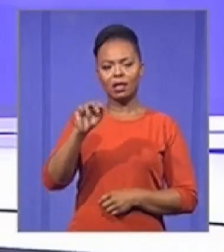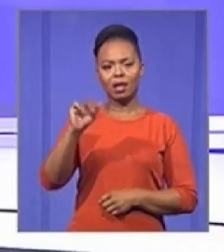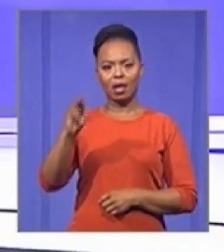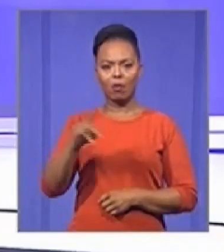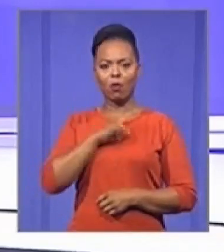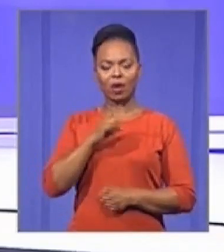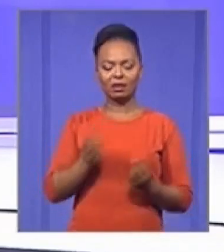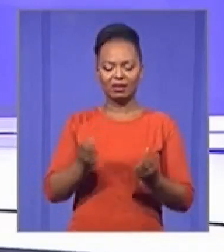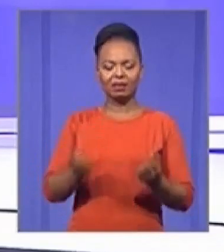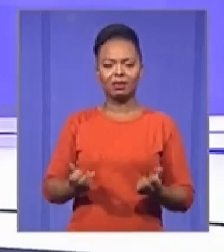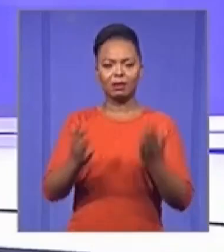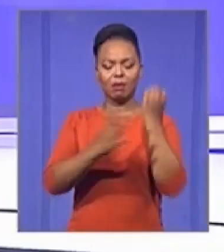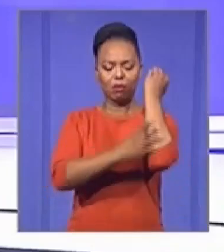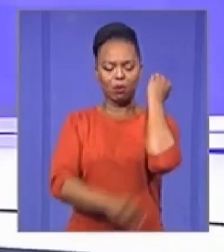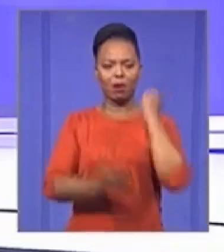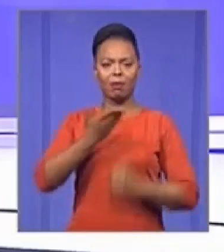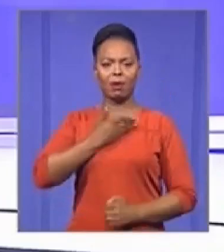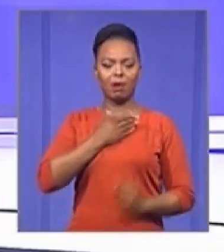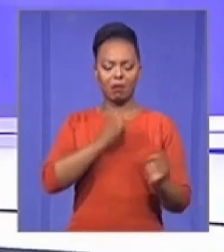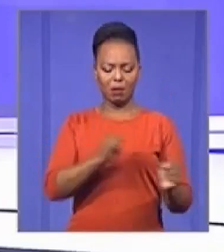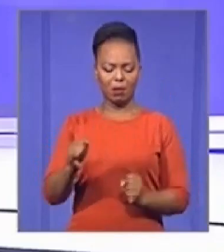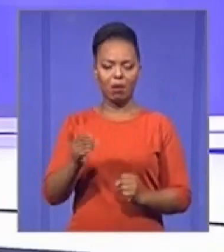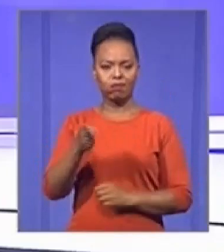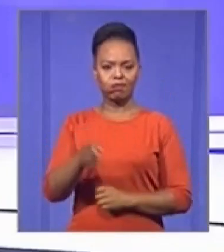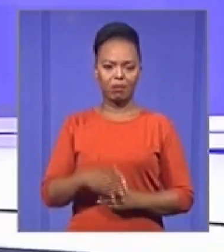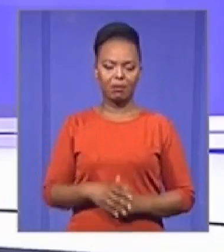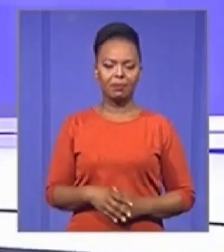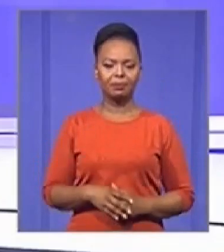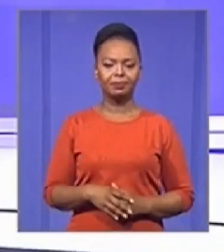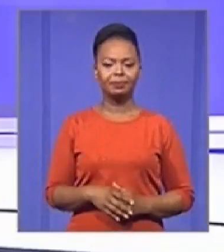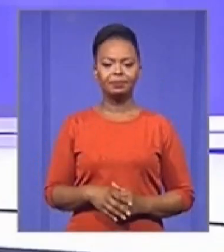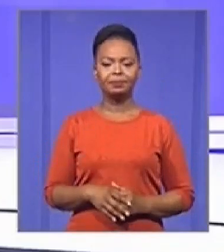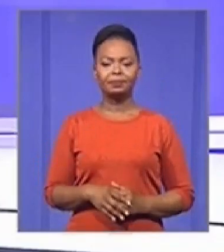fokola ditshebeletso tseo baahi ba shebaneng le tsona sebakeng sena.